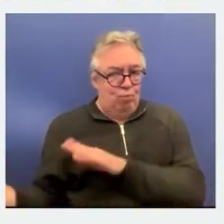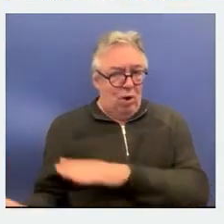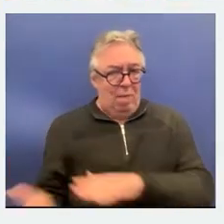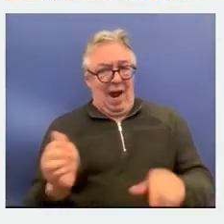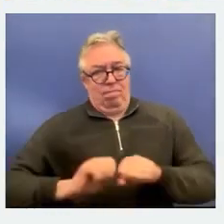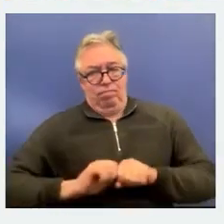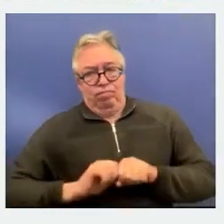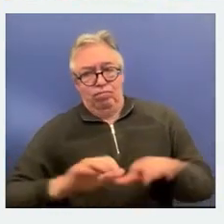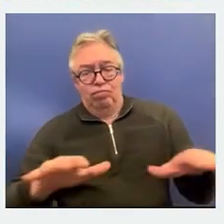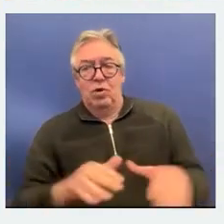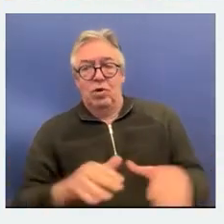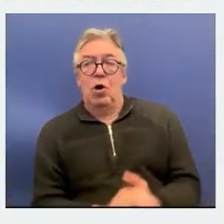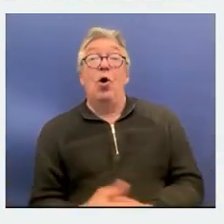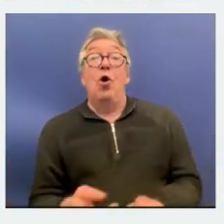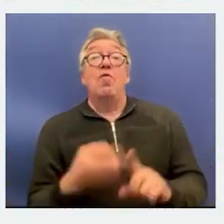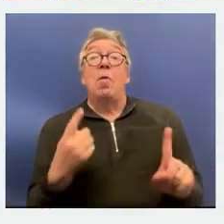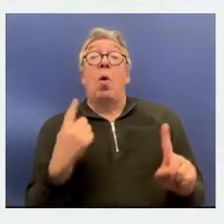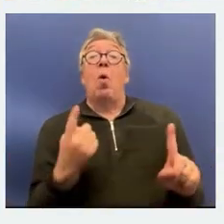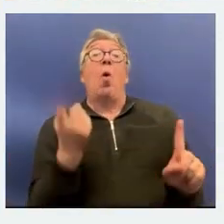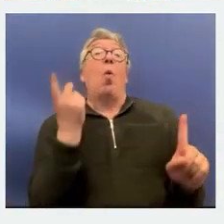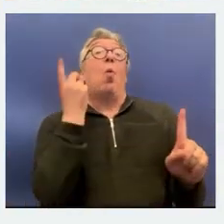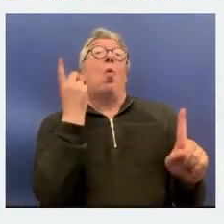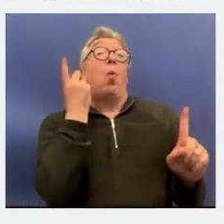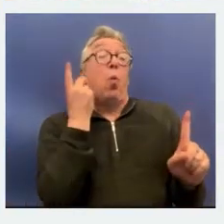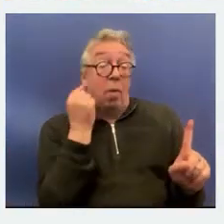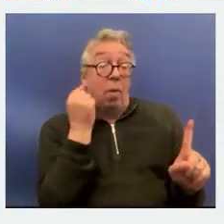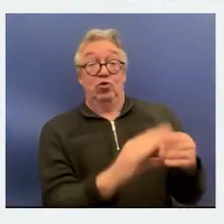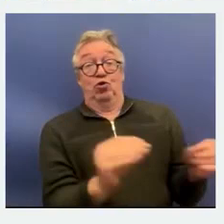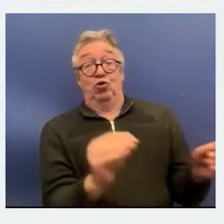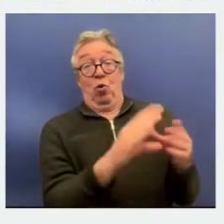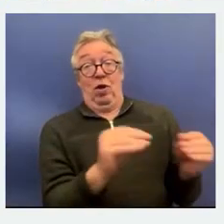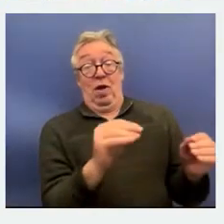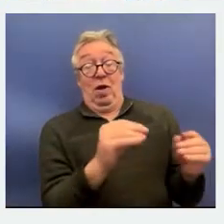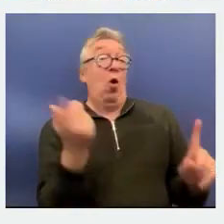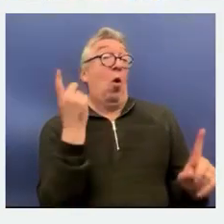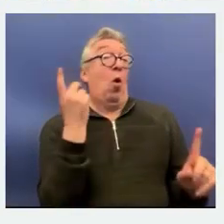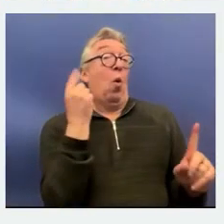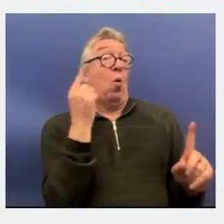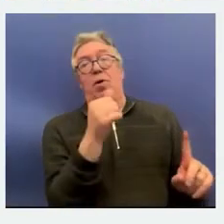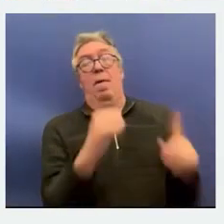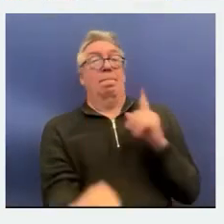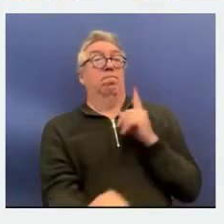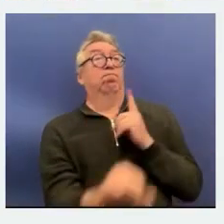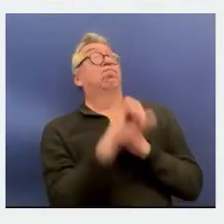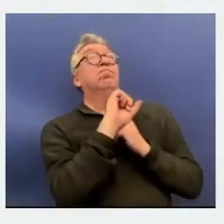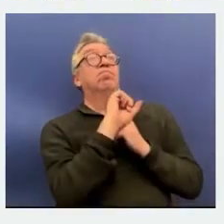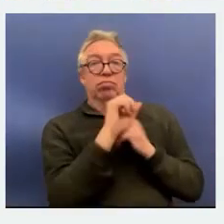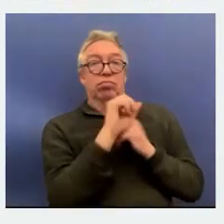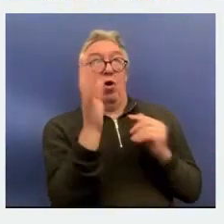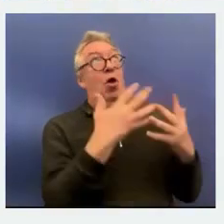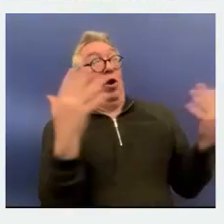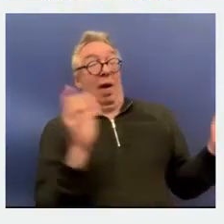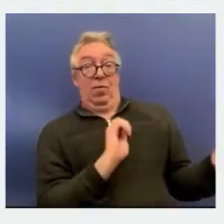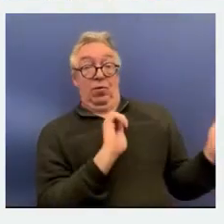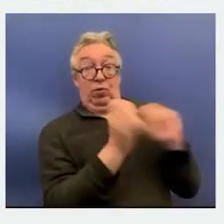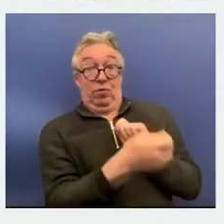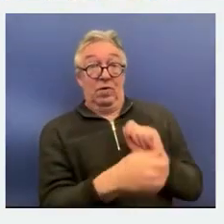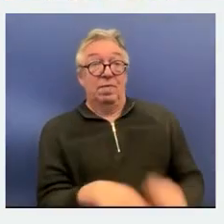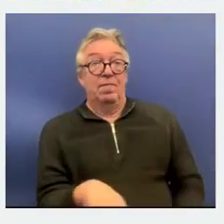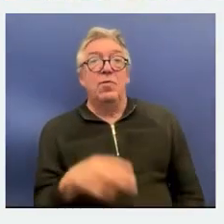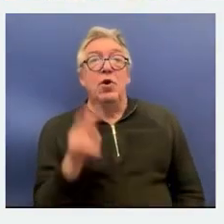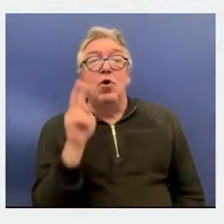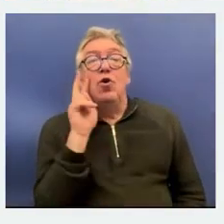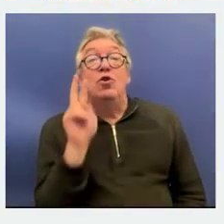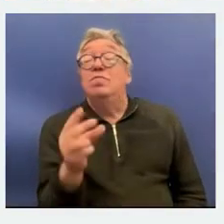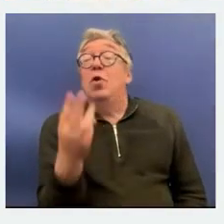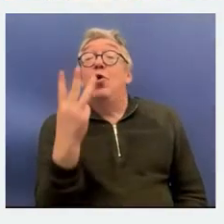a woman who is facing the climate crisis and all its difficulties. And you see some examples here of 3 of the women. In total,